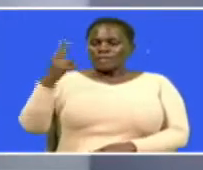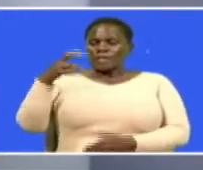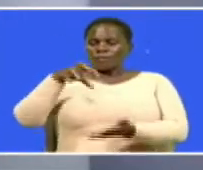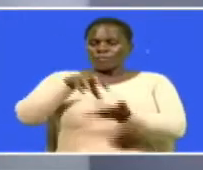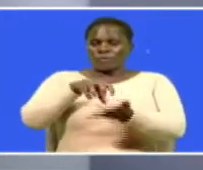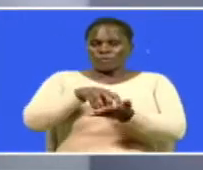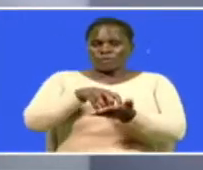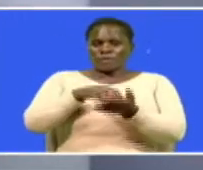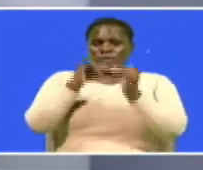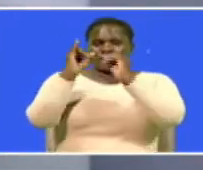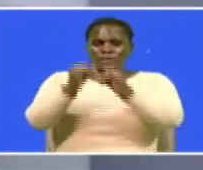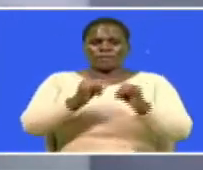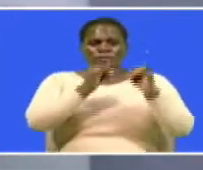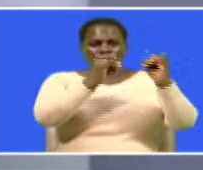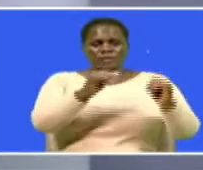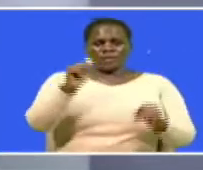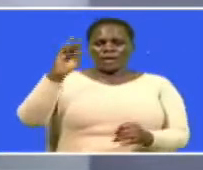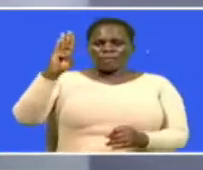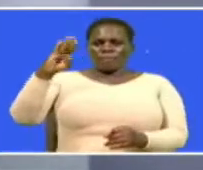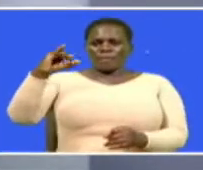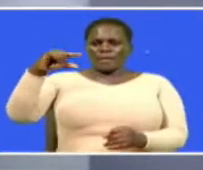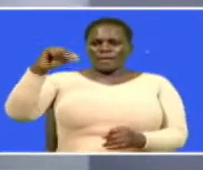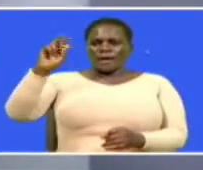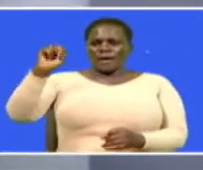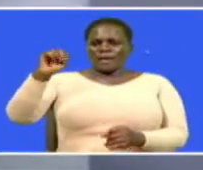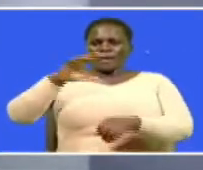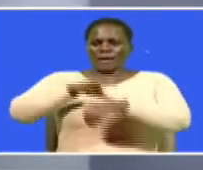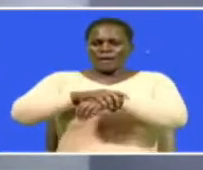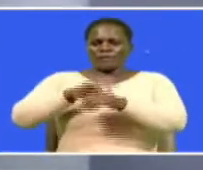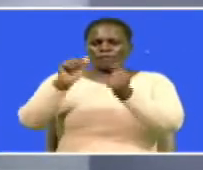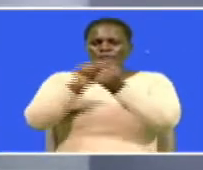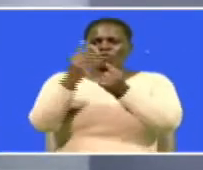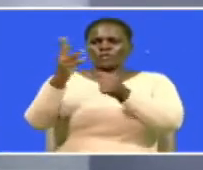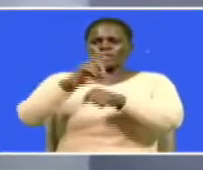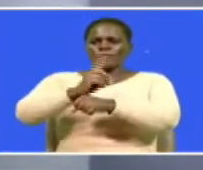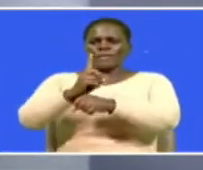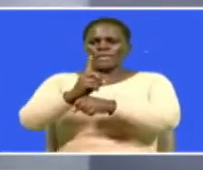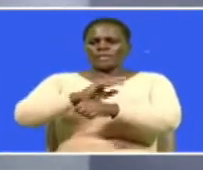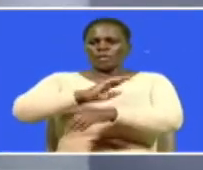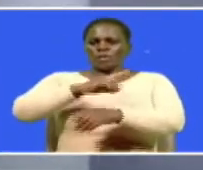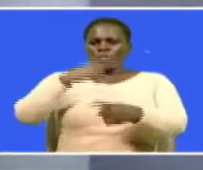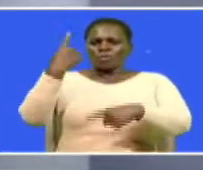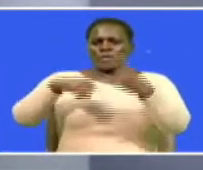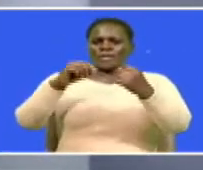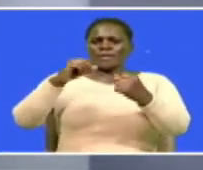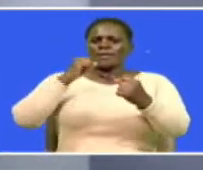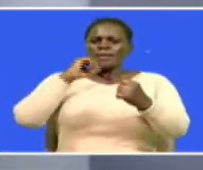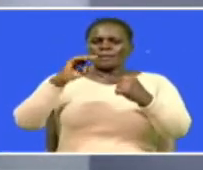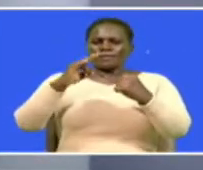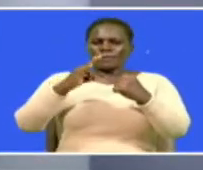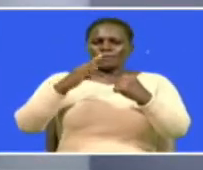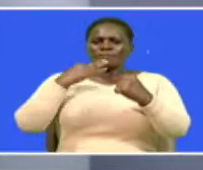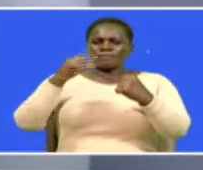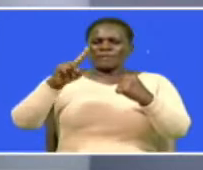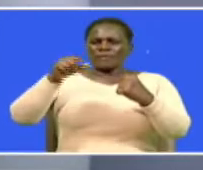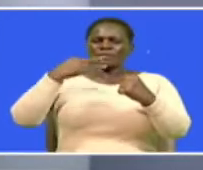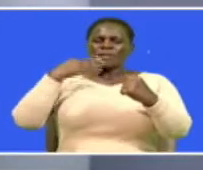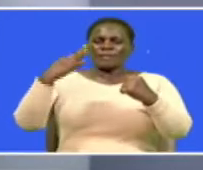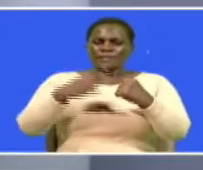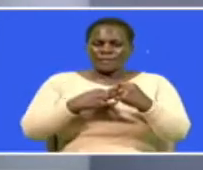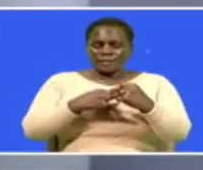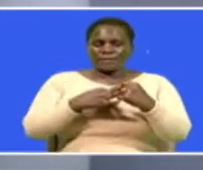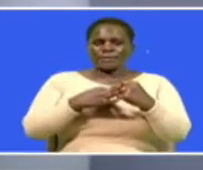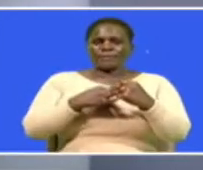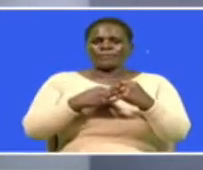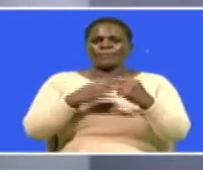second. Individually, Abigail Bochere clocked 14 minutes to win the 800 meters freestyle ahead of Leboy Van